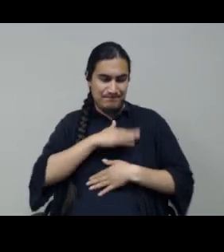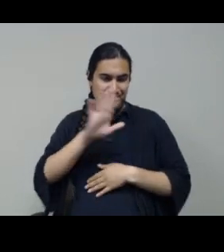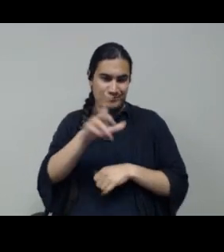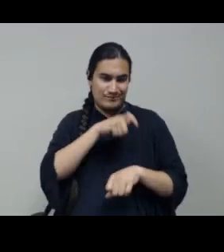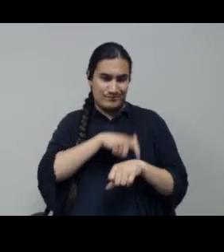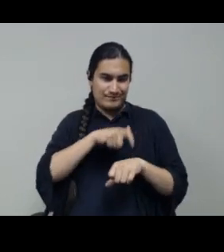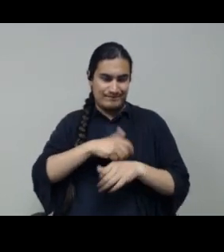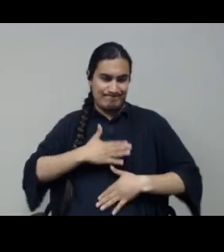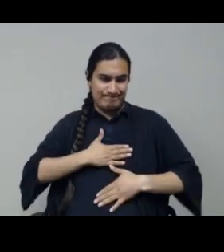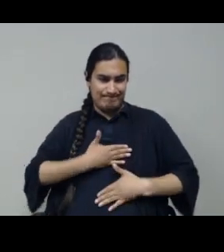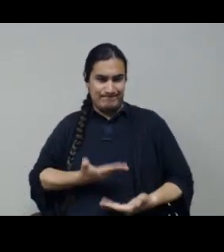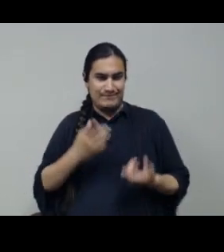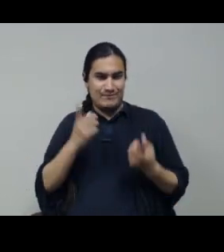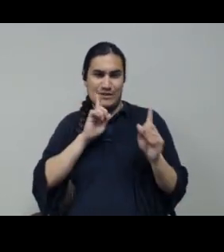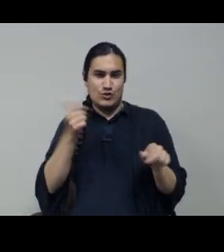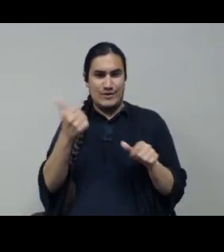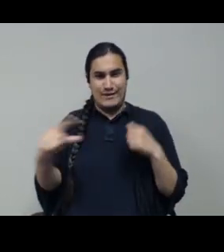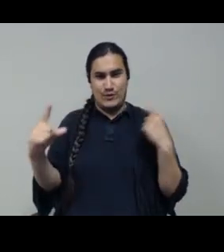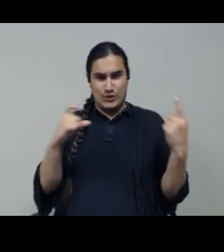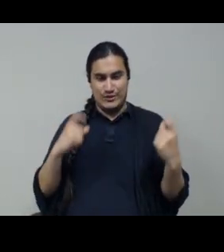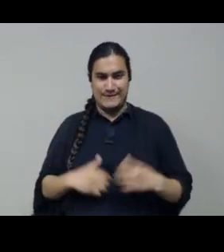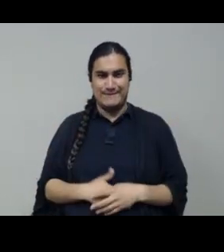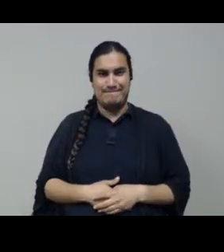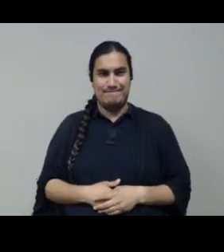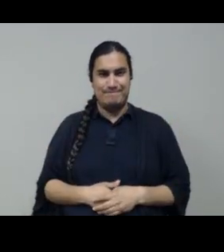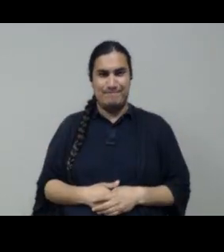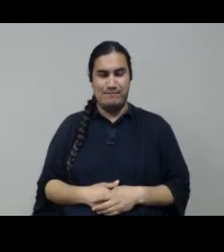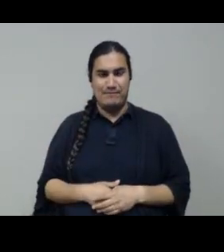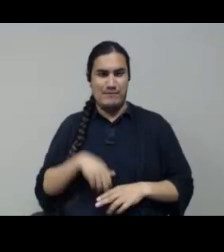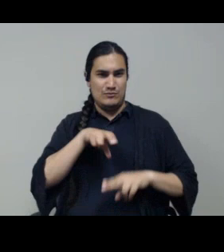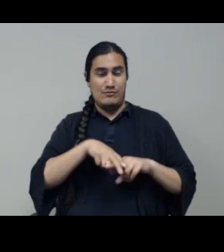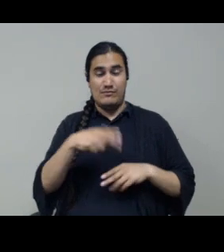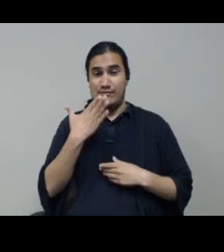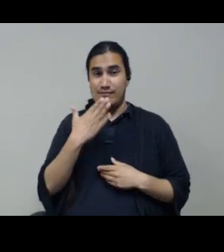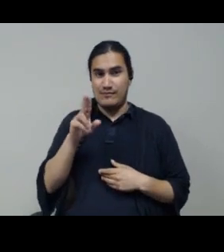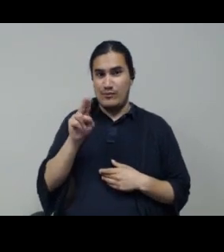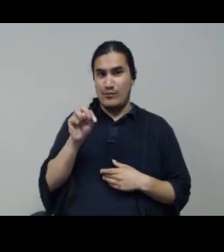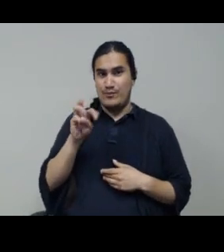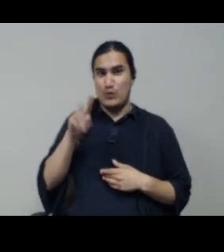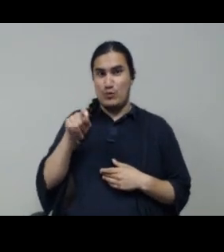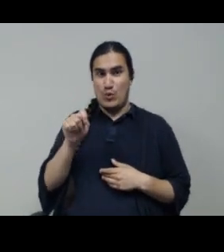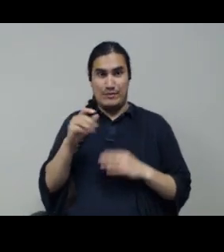and happy to answer any questions. Thank you. And yes, Newport Beach, we're in.